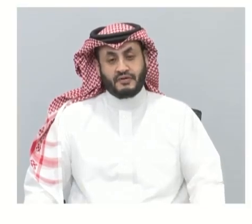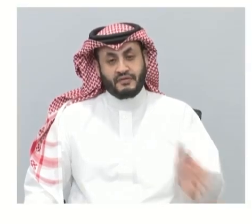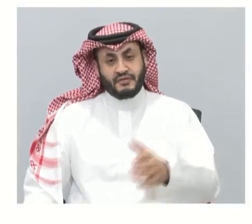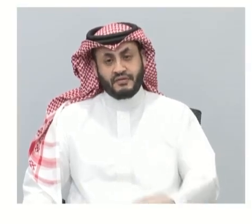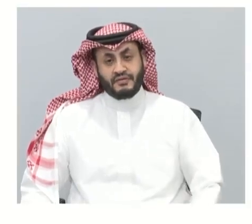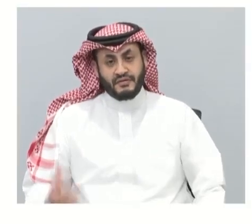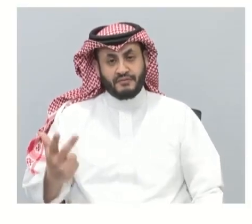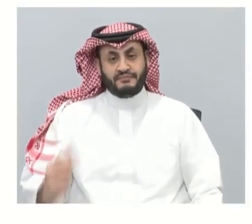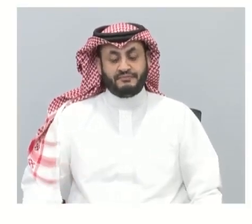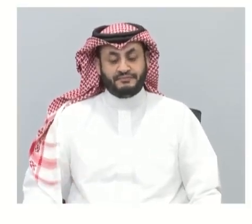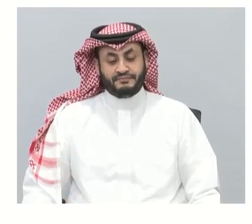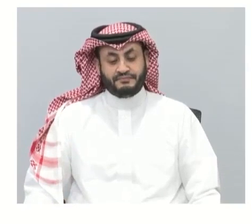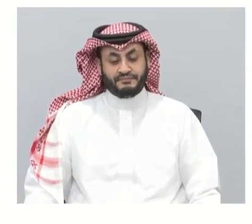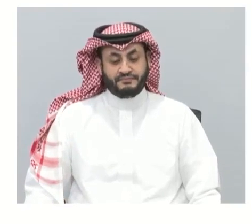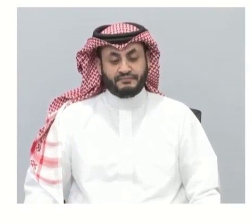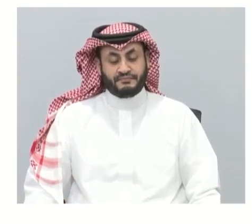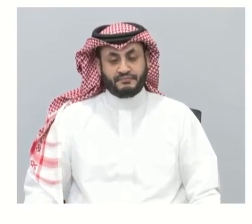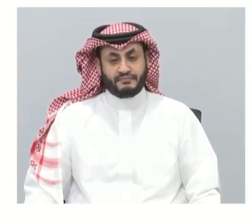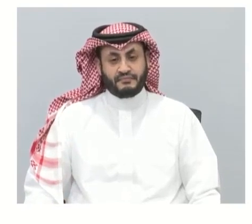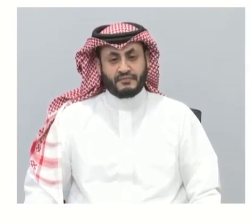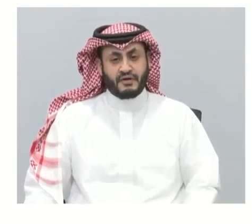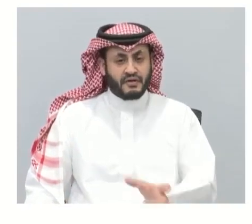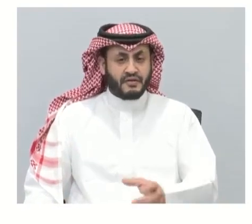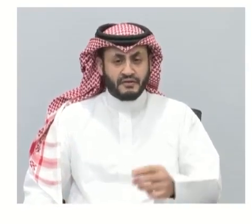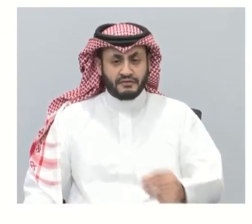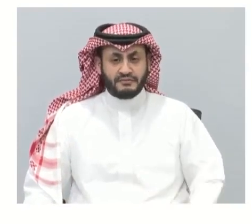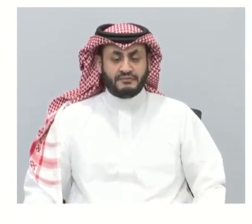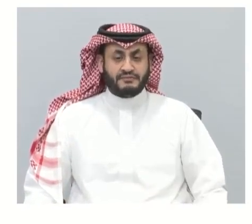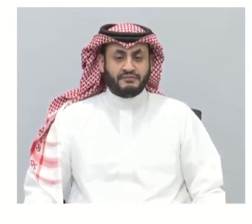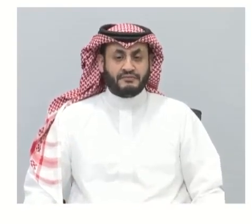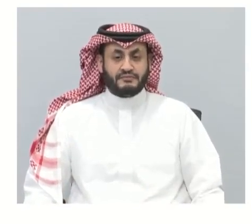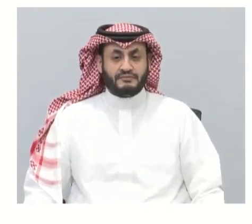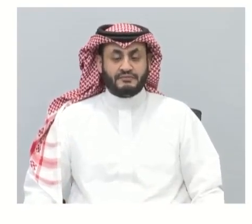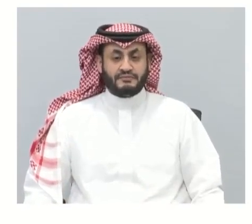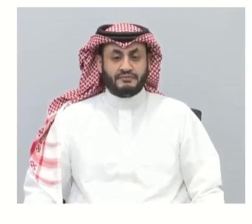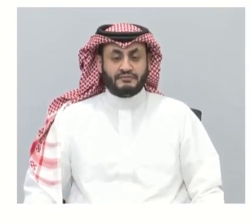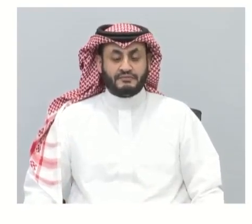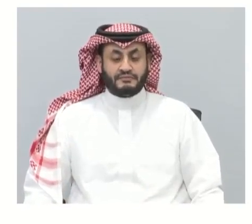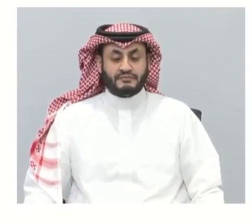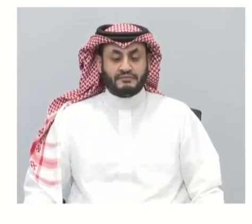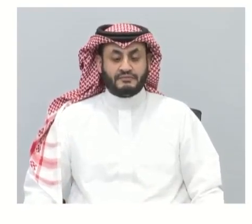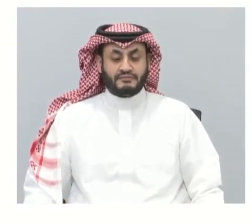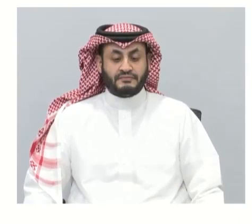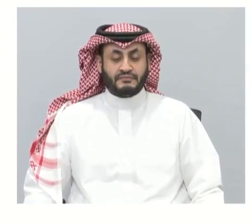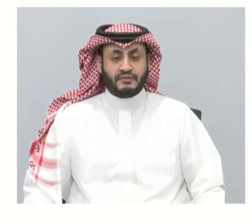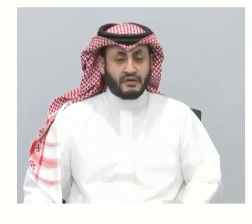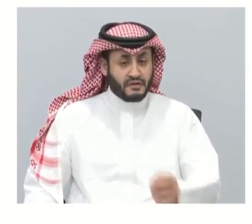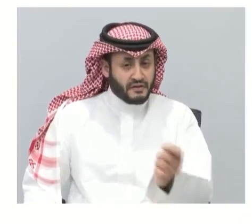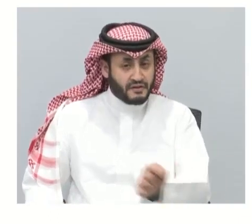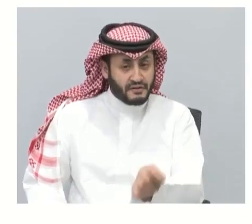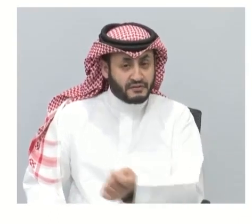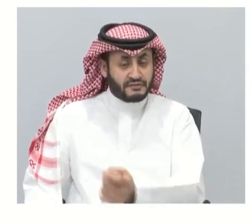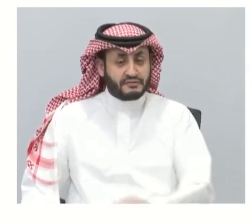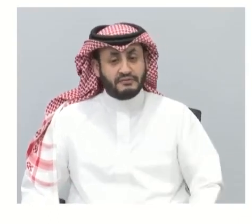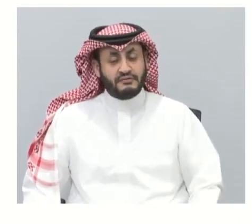following. And here, what does the writer think? Let's listen. Does it matter if we are not all adept at handwriting? At